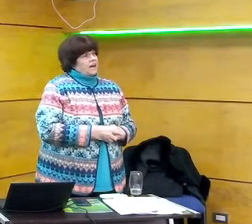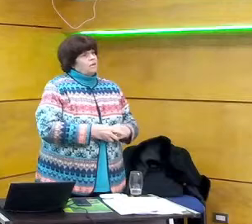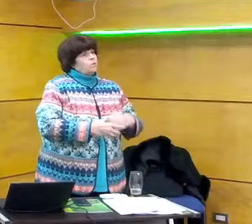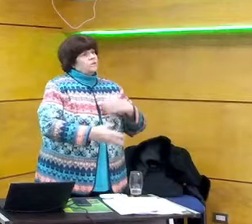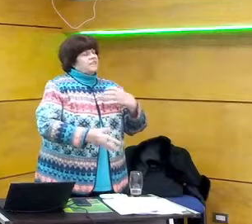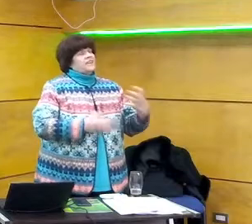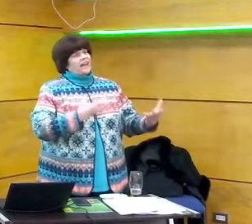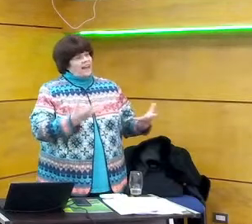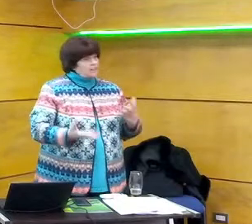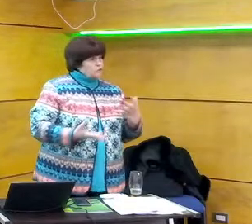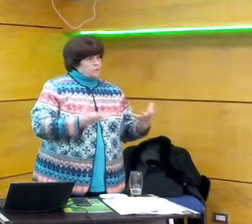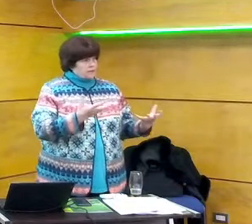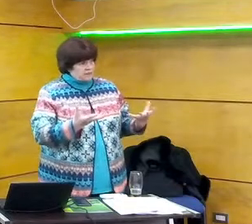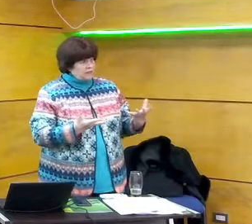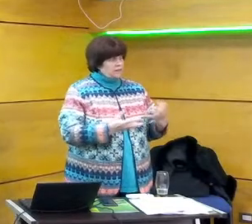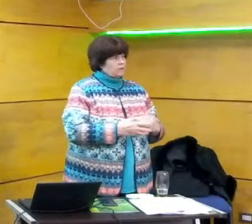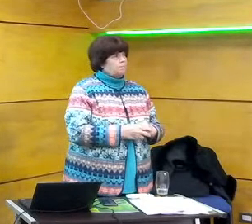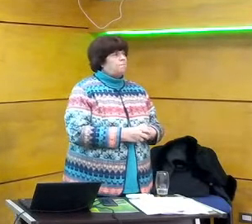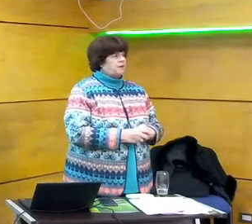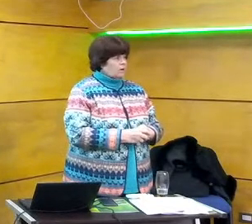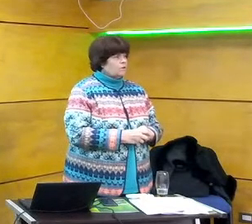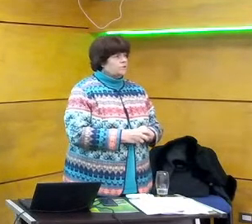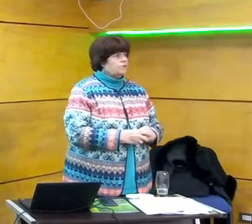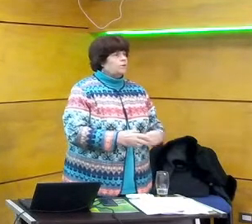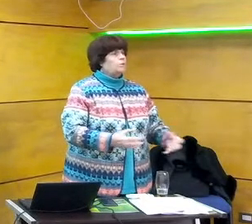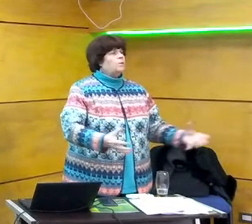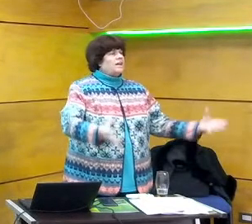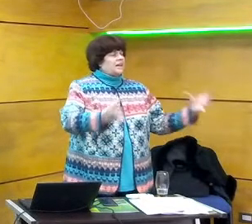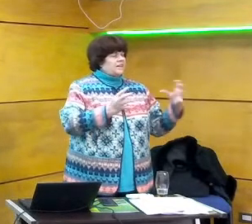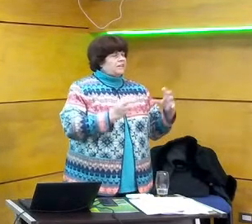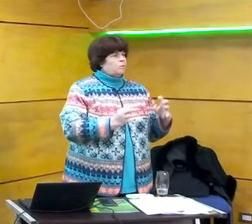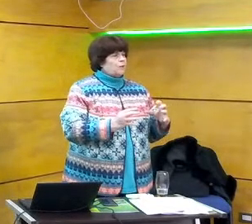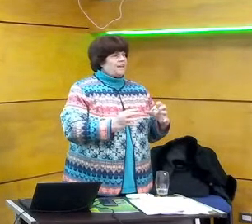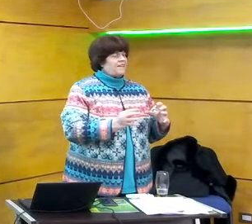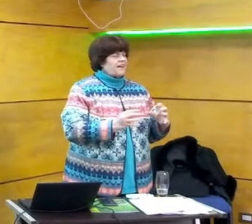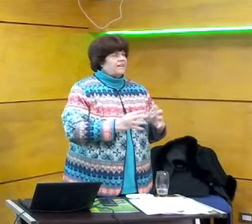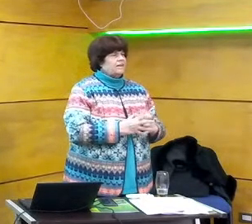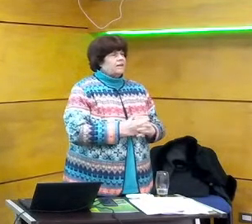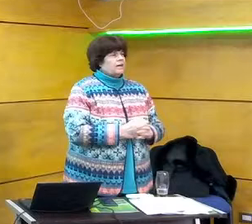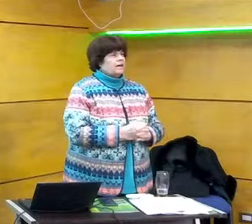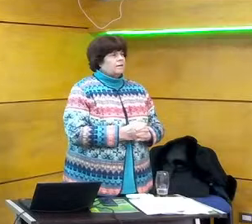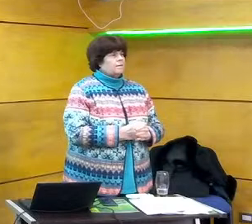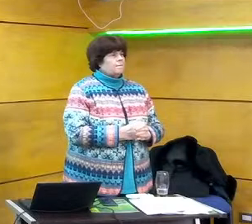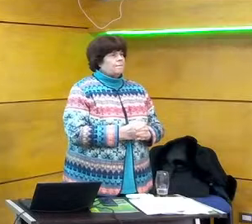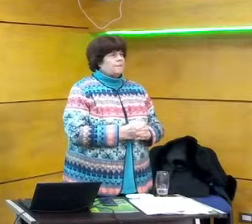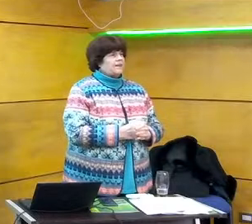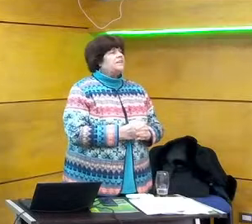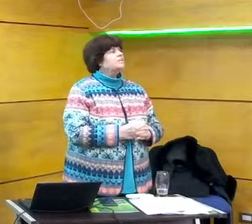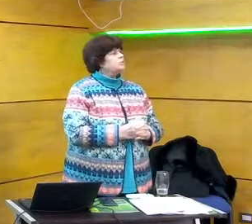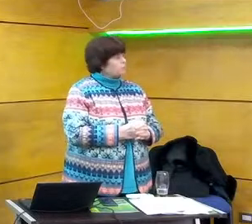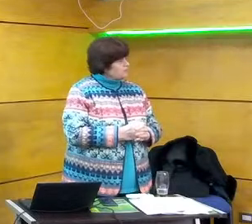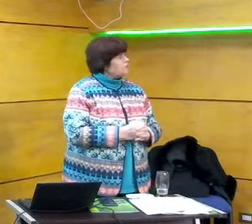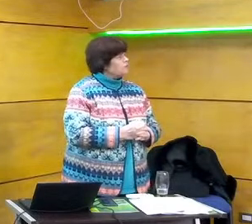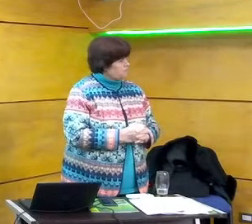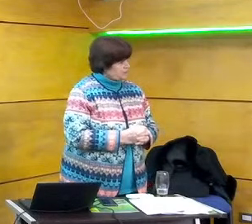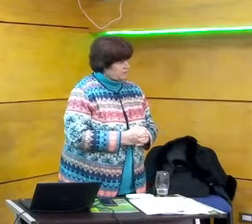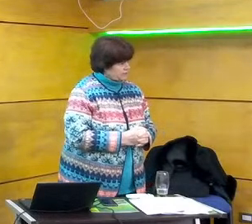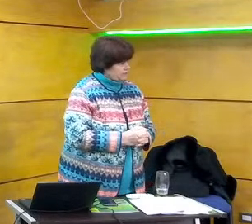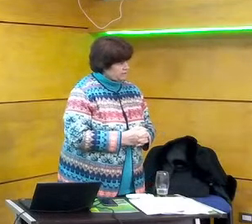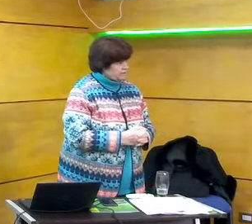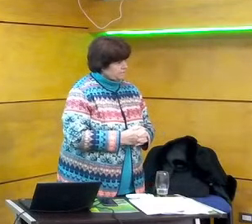speaking not only casually, but also in a way that they can express